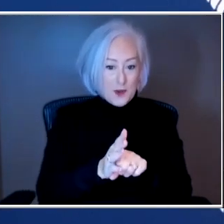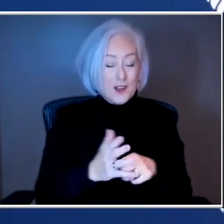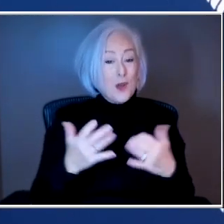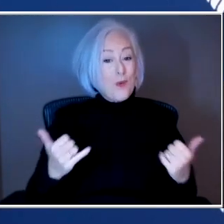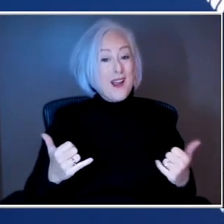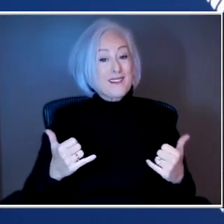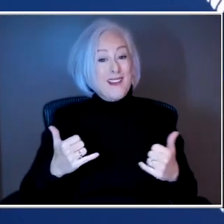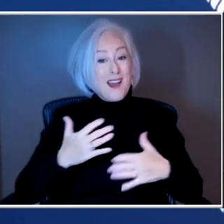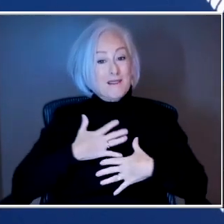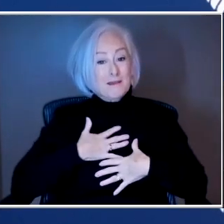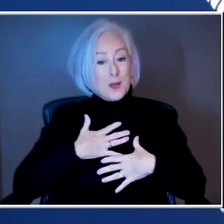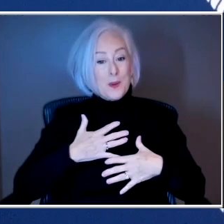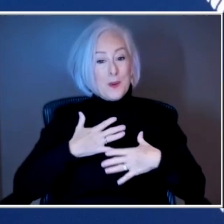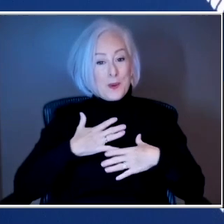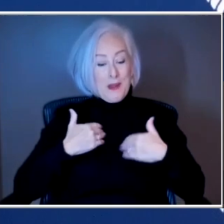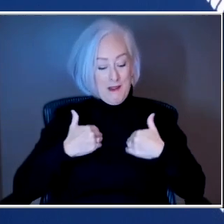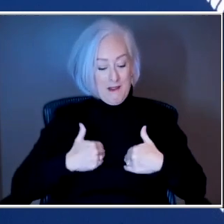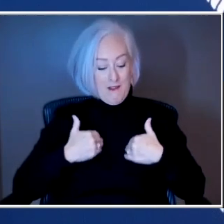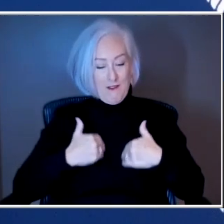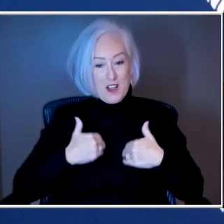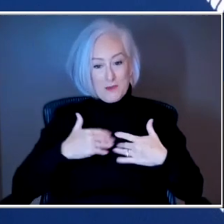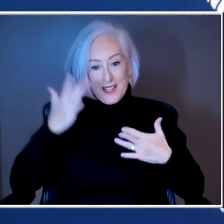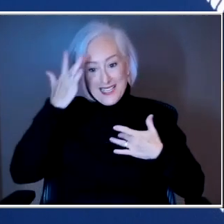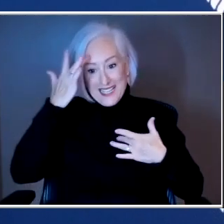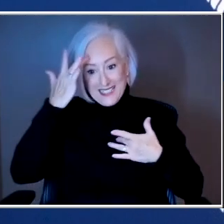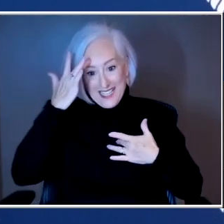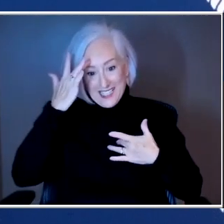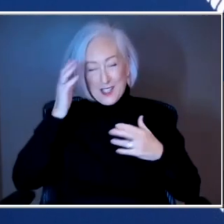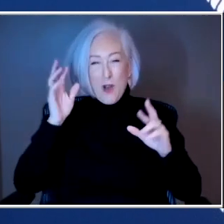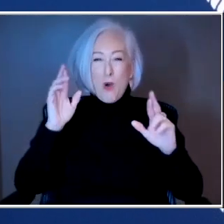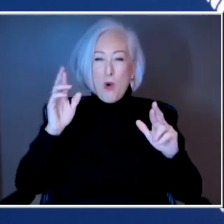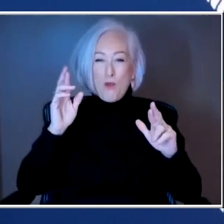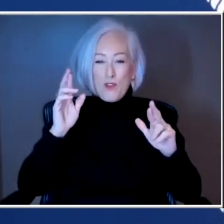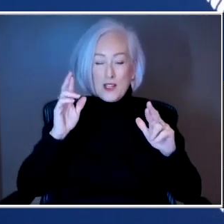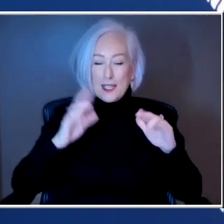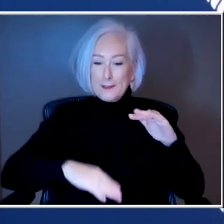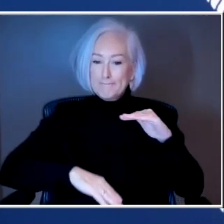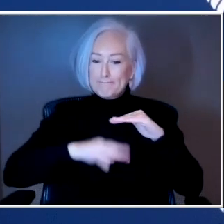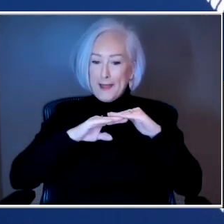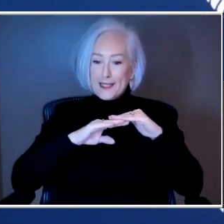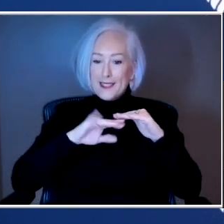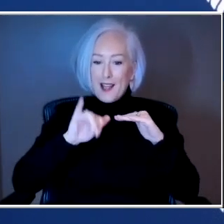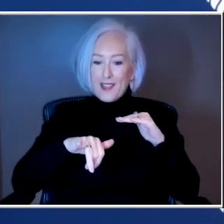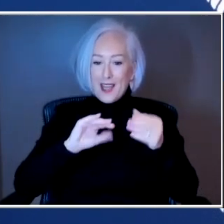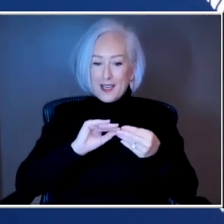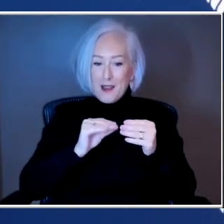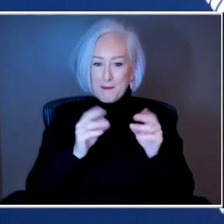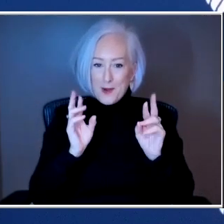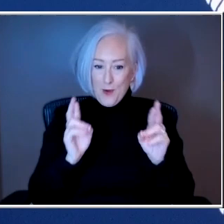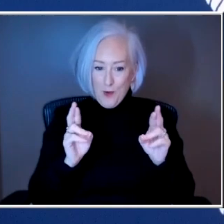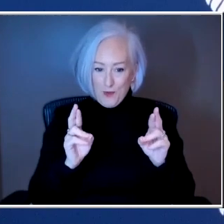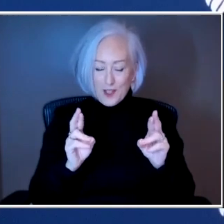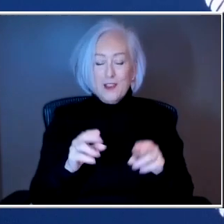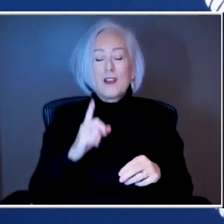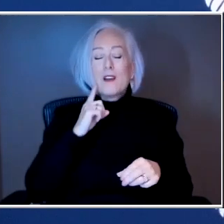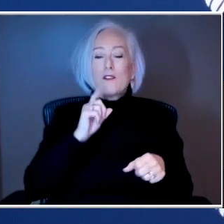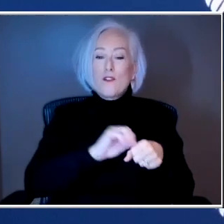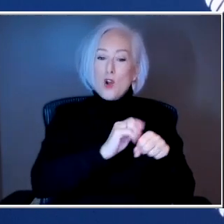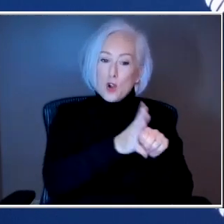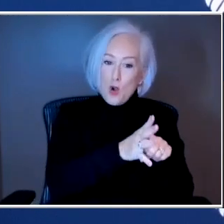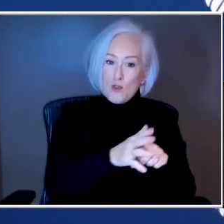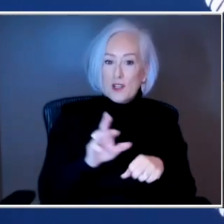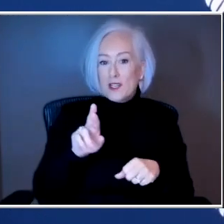we've hit a peak as far as number of admissions, not only for COVID, but also influenza and RSV. So I think in the next couple weeks, we'll have a lot